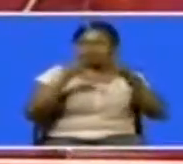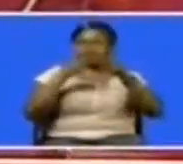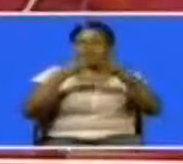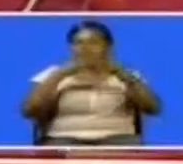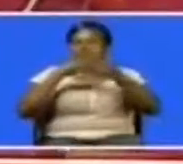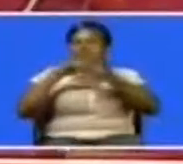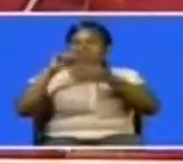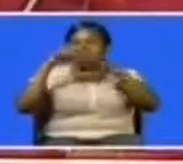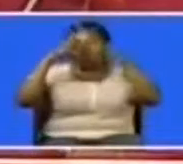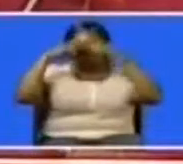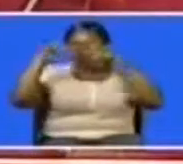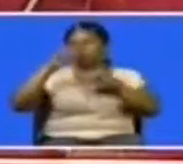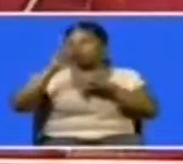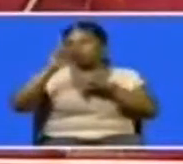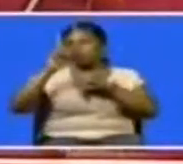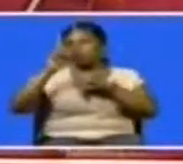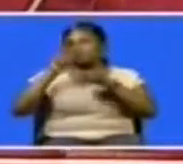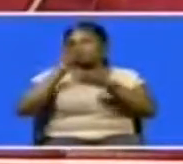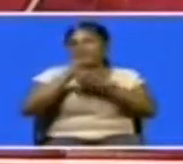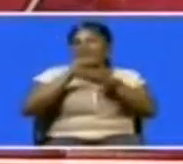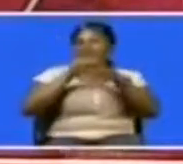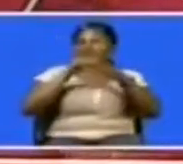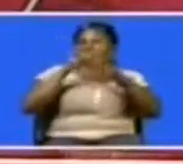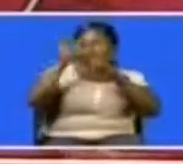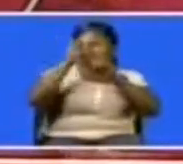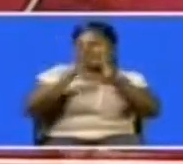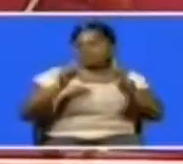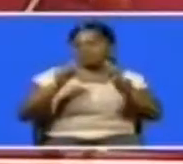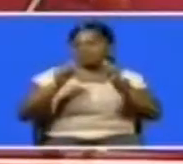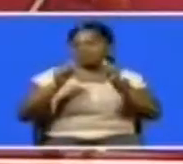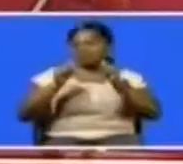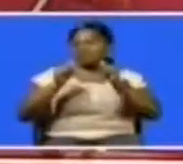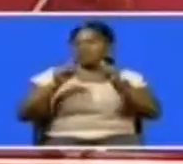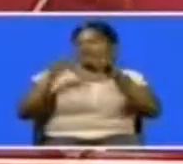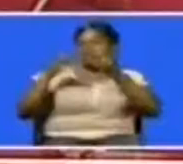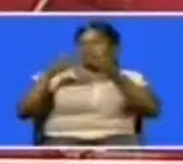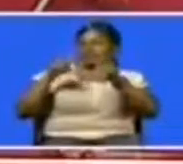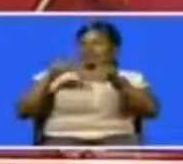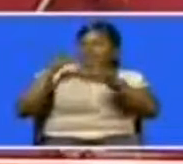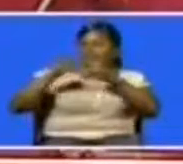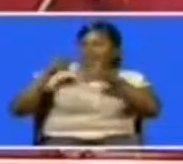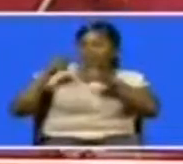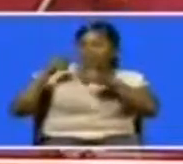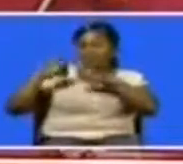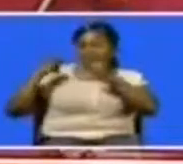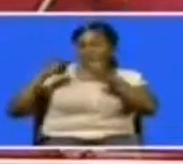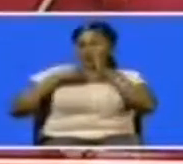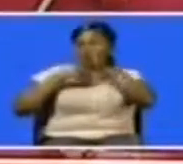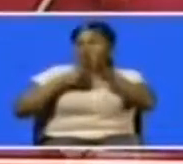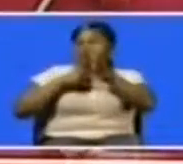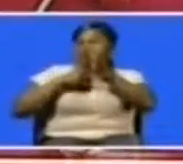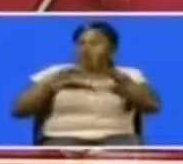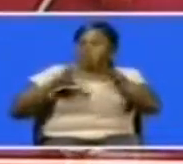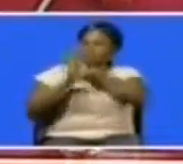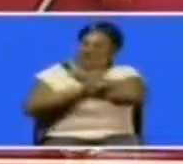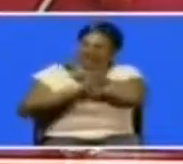before President Uhuru Kenyatta at Sagana State Lodge. And as Raquel Muigai reports, this year's festival was a reflection of the state